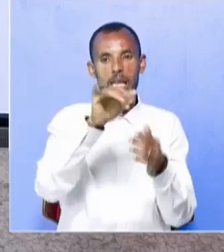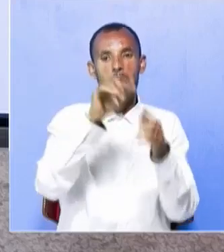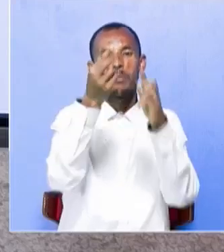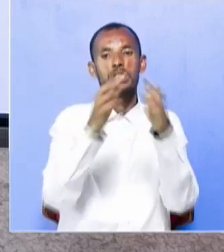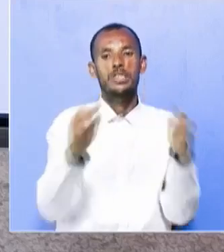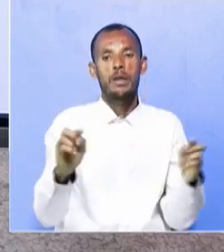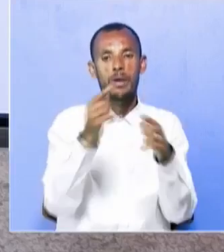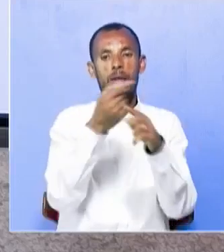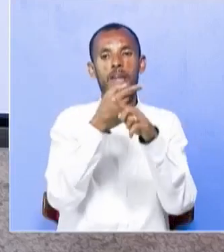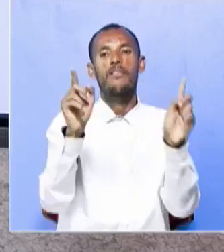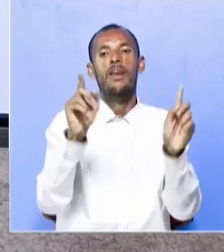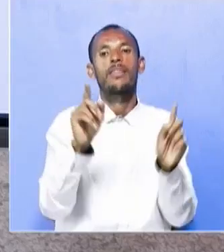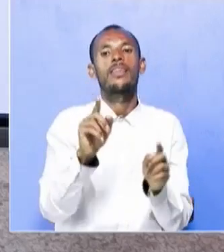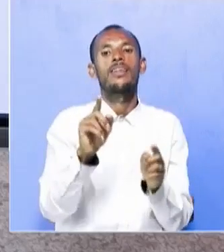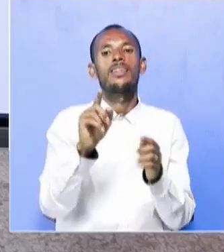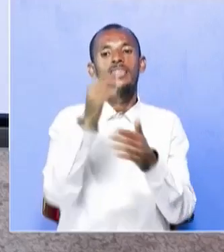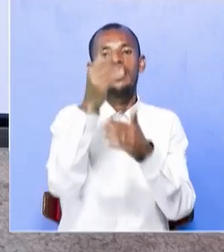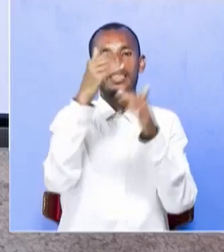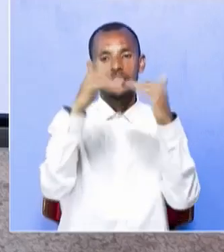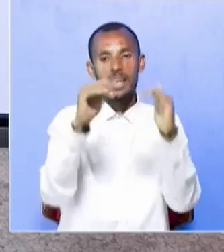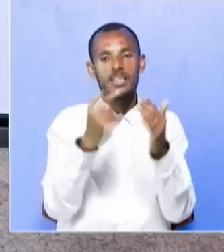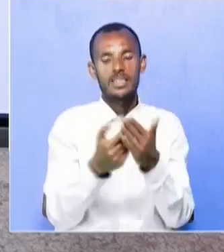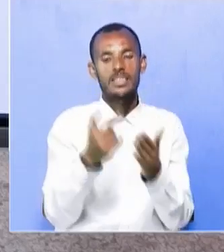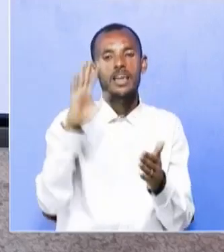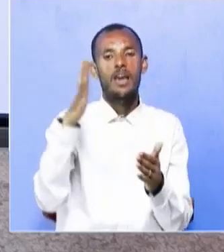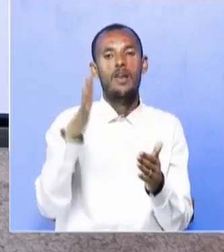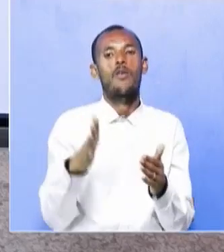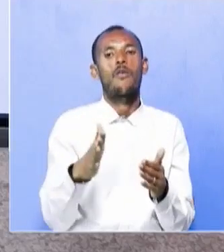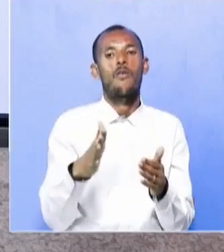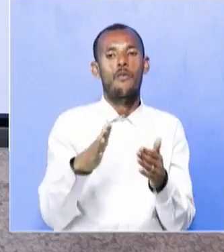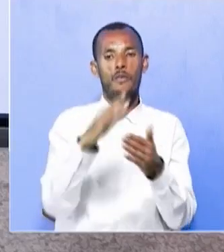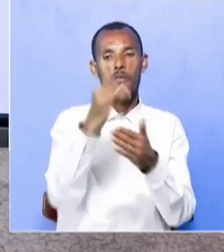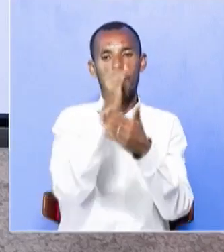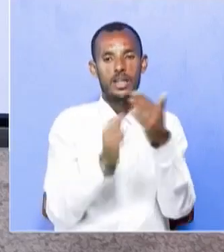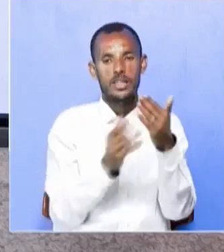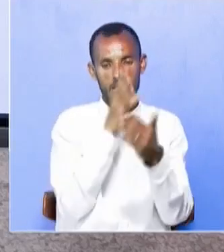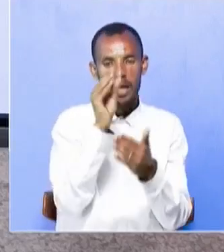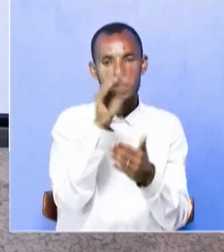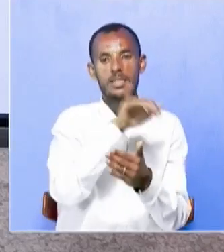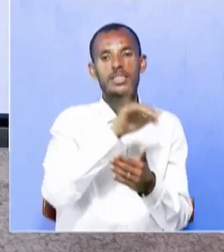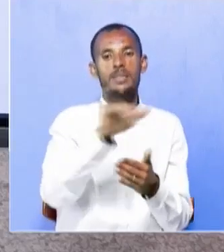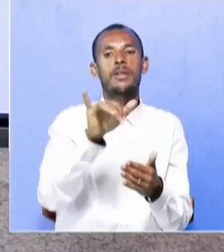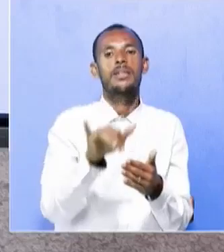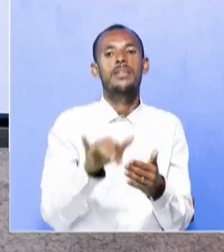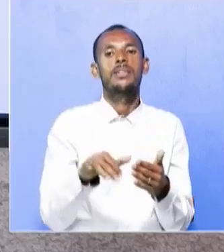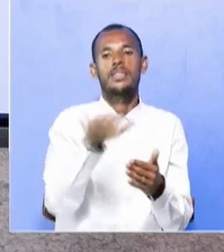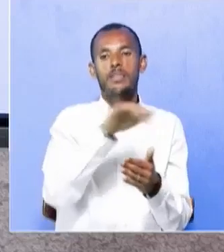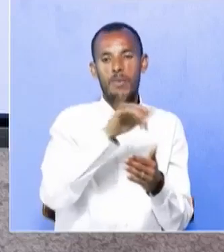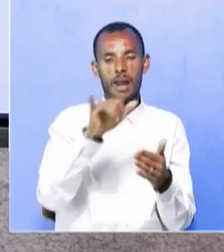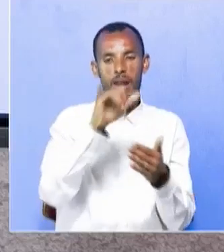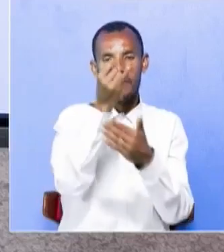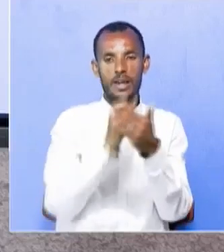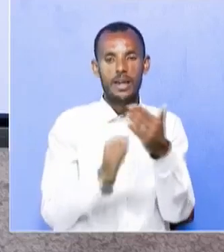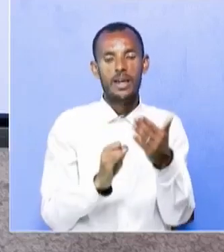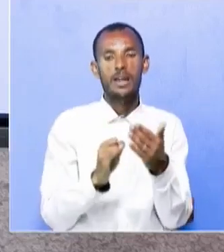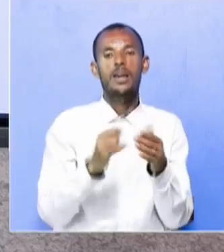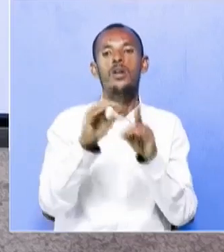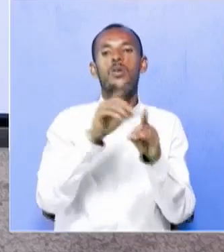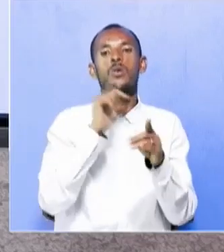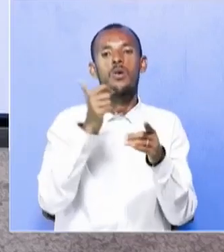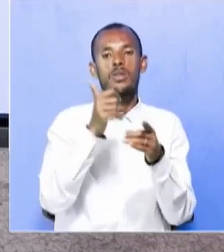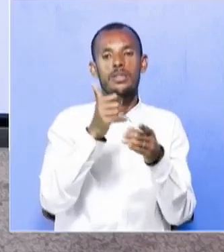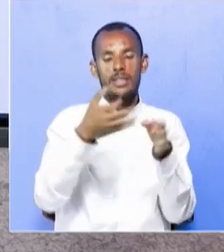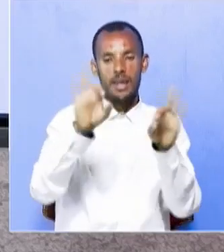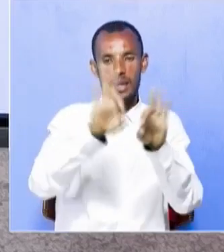size. These kind of figures are similar, okay? Similar figures need not necessarily have